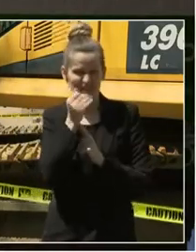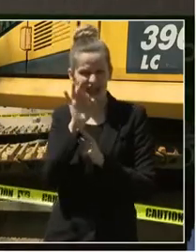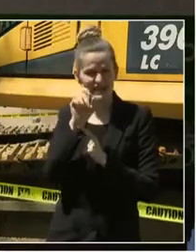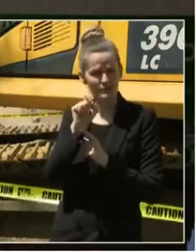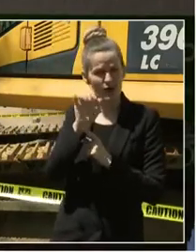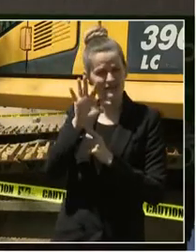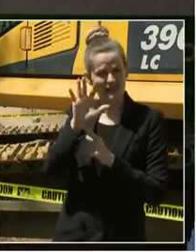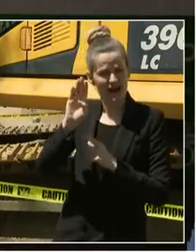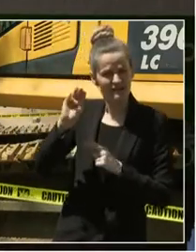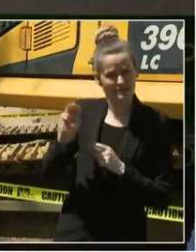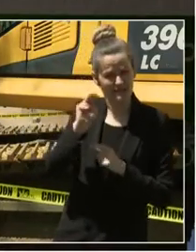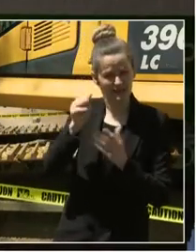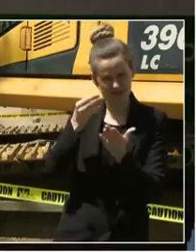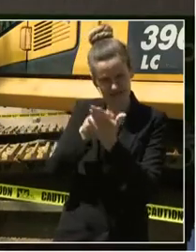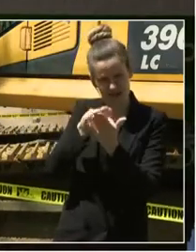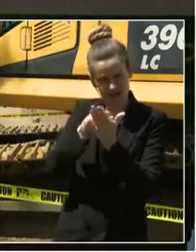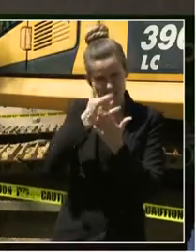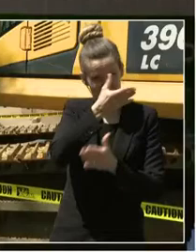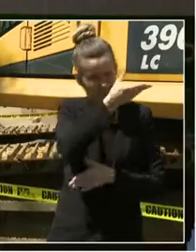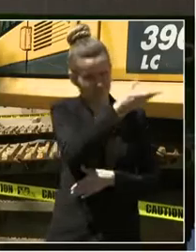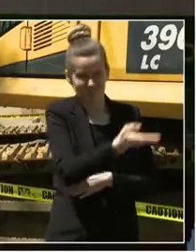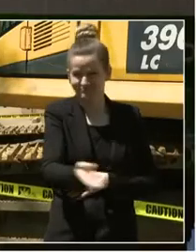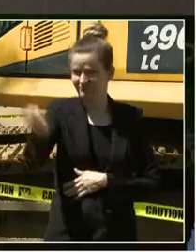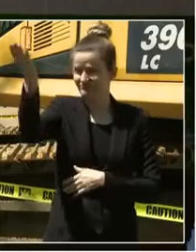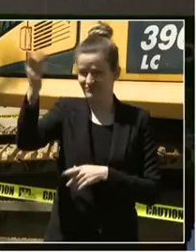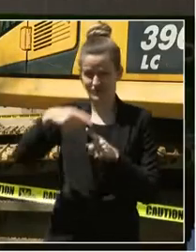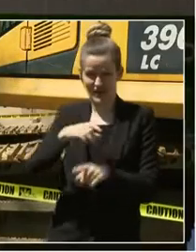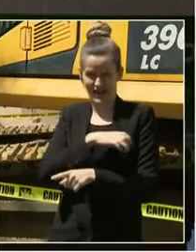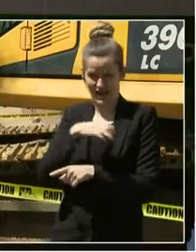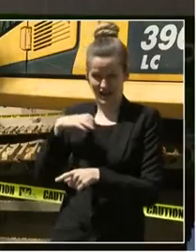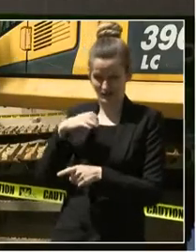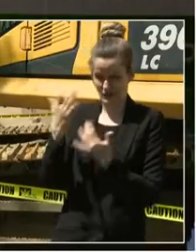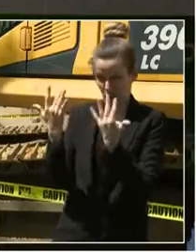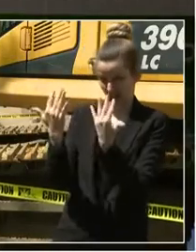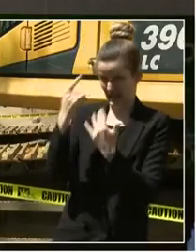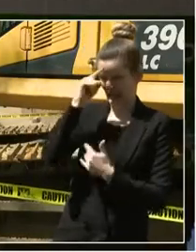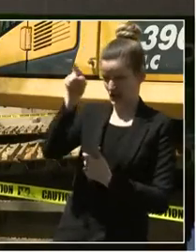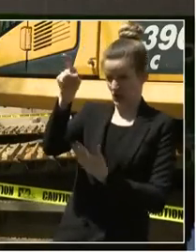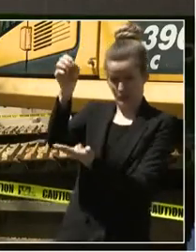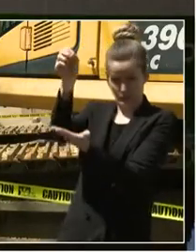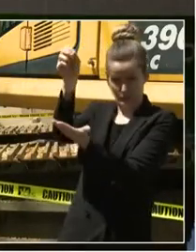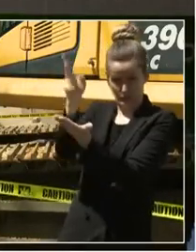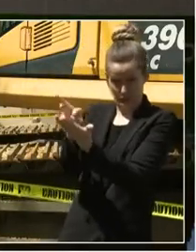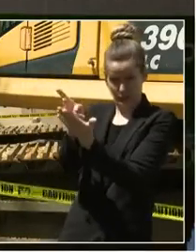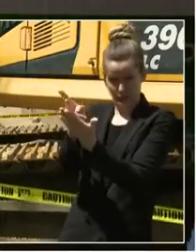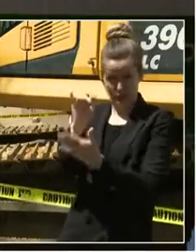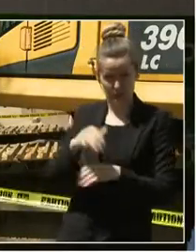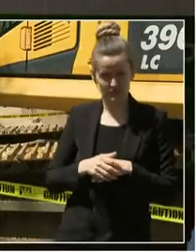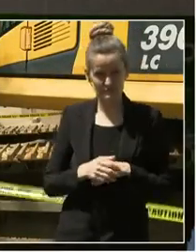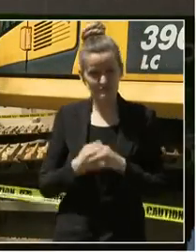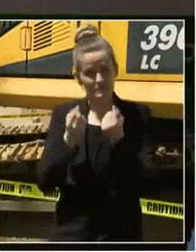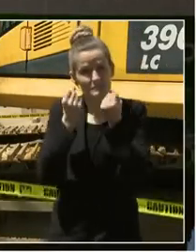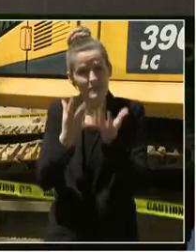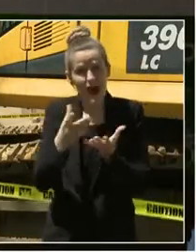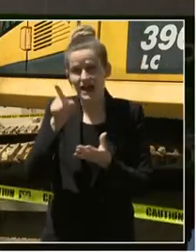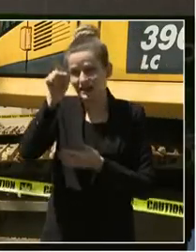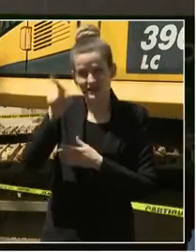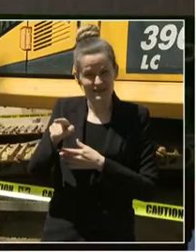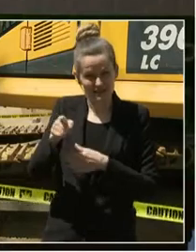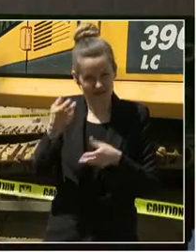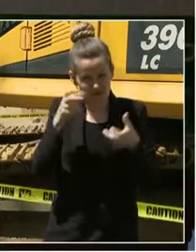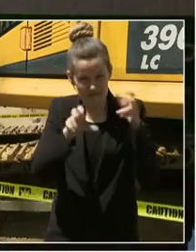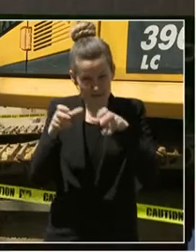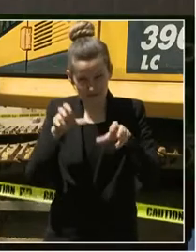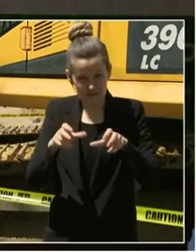budget to the council. And a lot of the investments have to do with recreation. And so